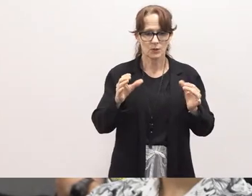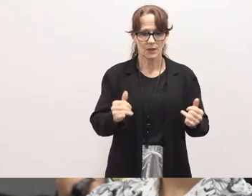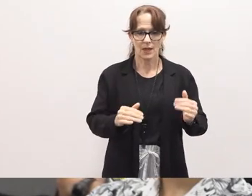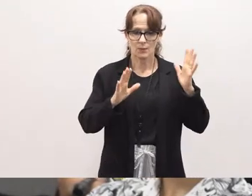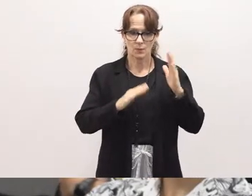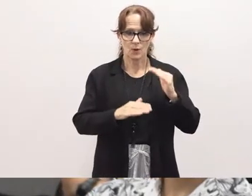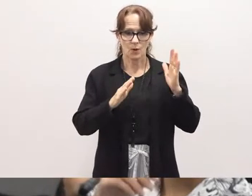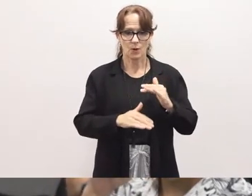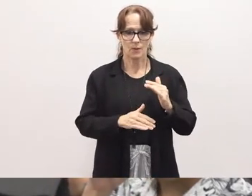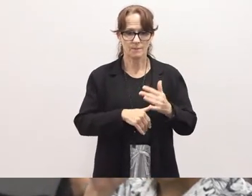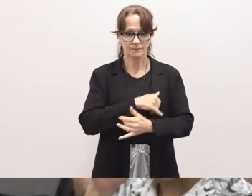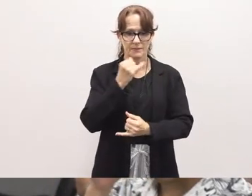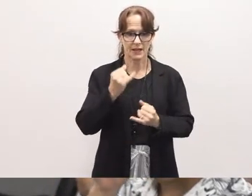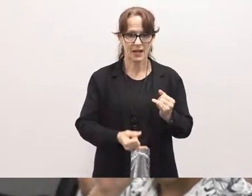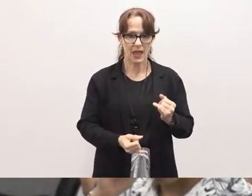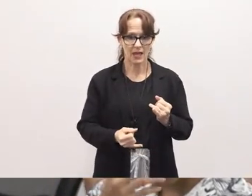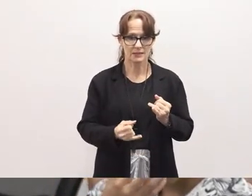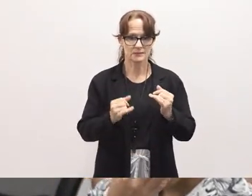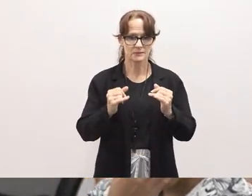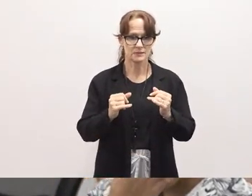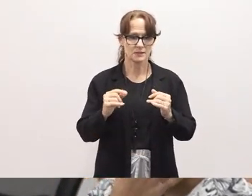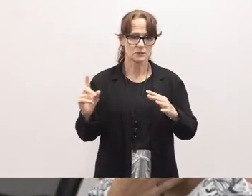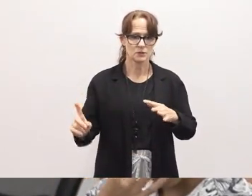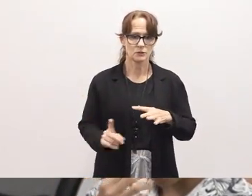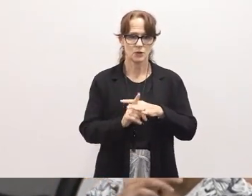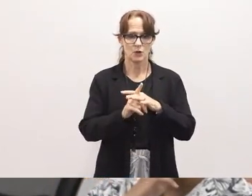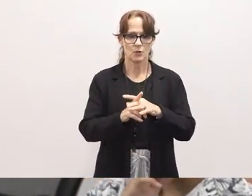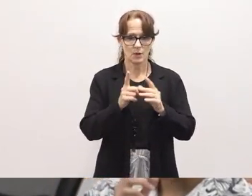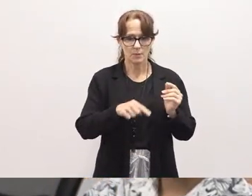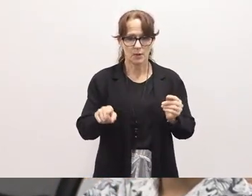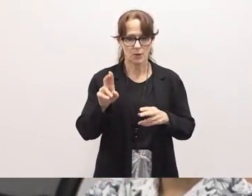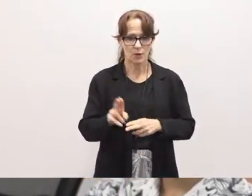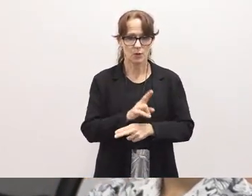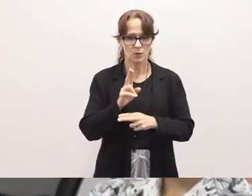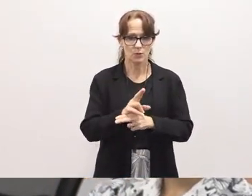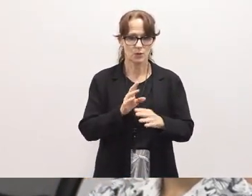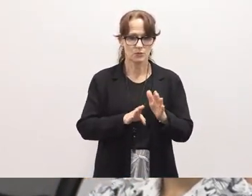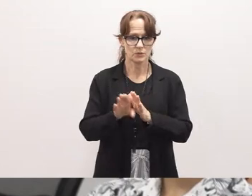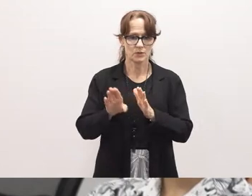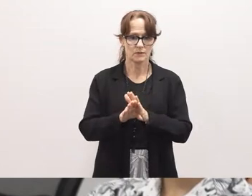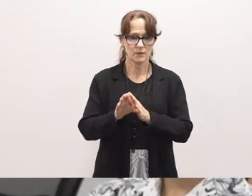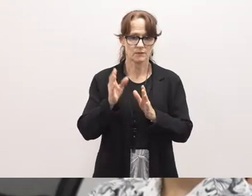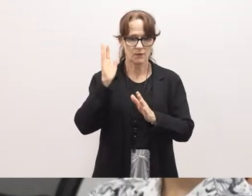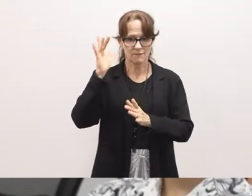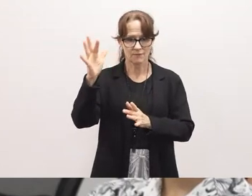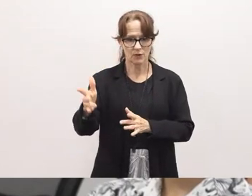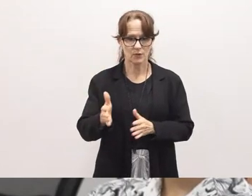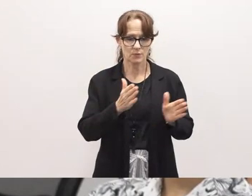that that is the last to be brought up about those, and we can use those as we develop further strategies.